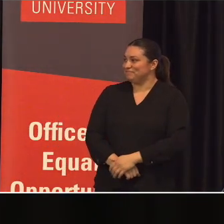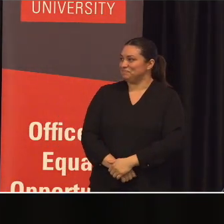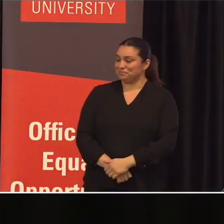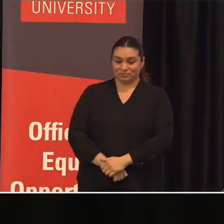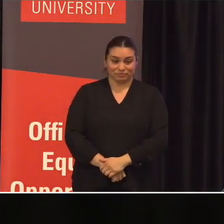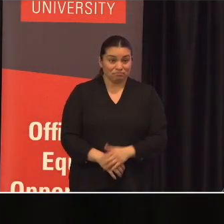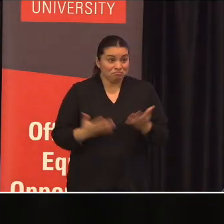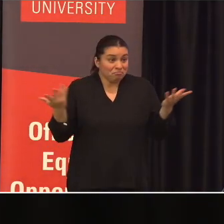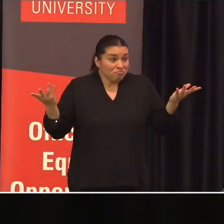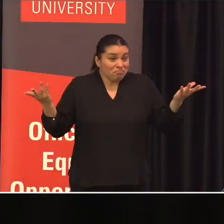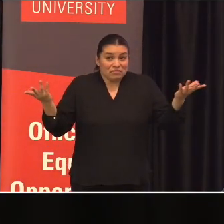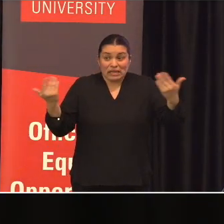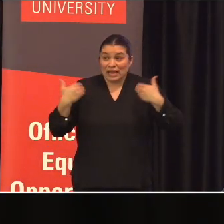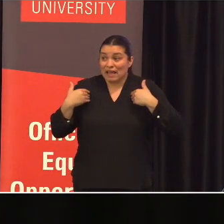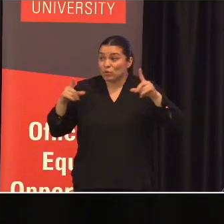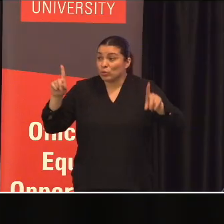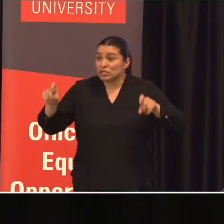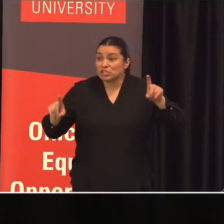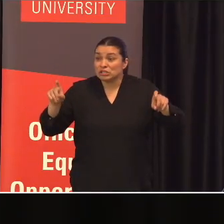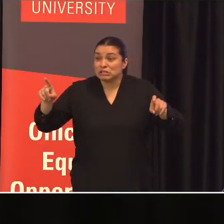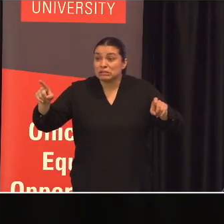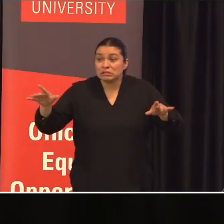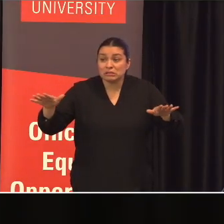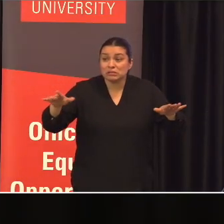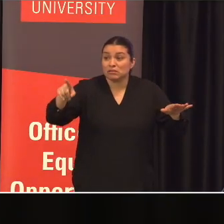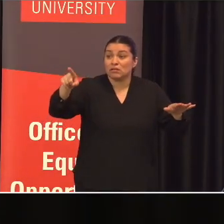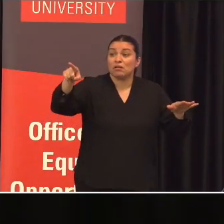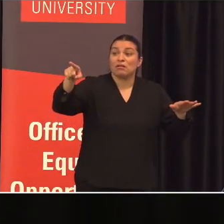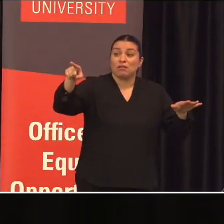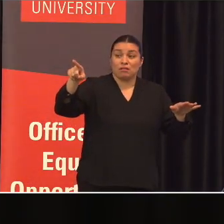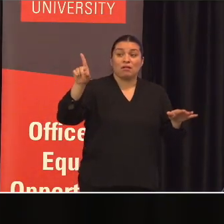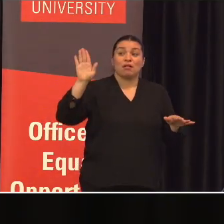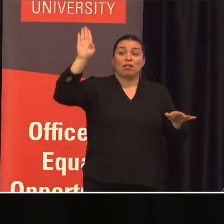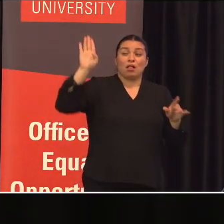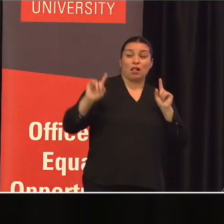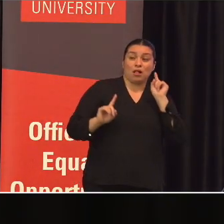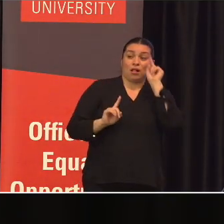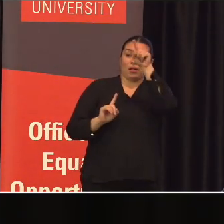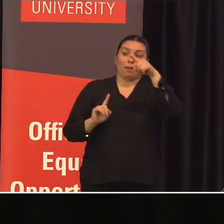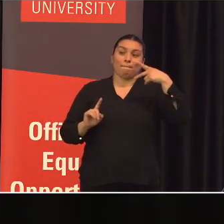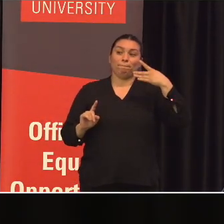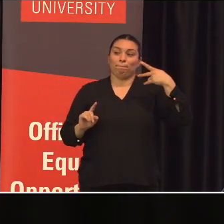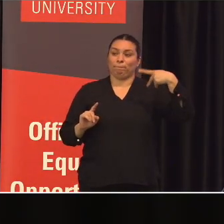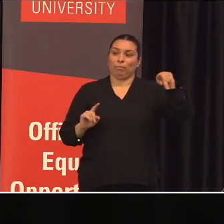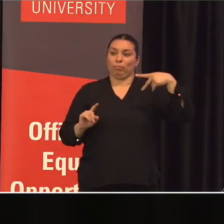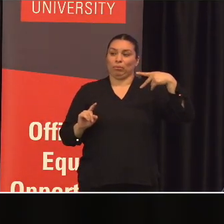Anybody have questions? Okay, cool. I thought Mark was wanting to ask a question.